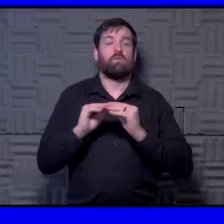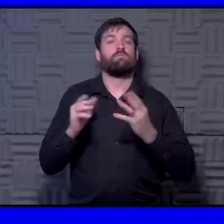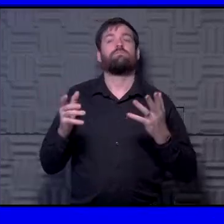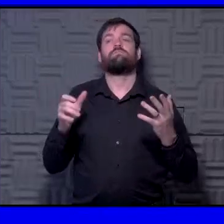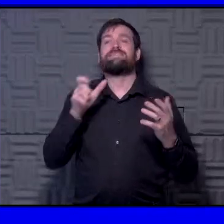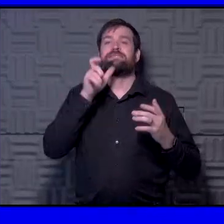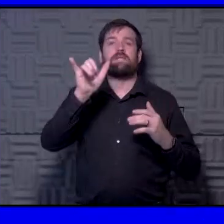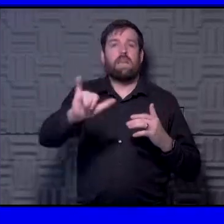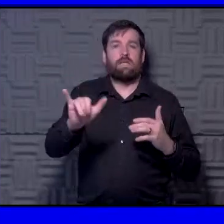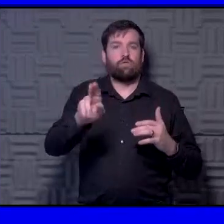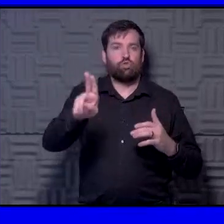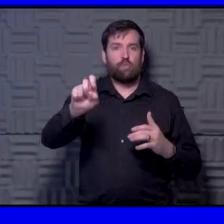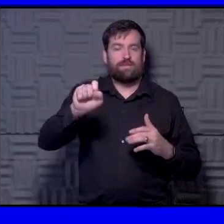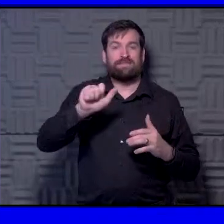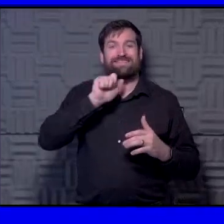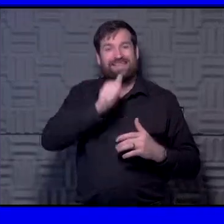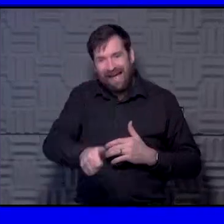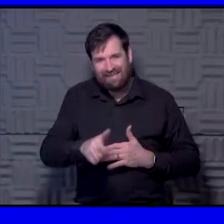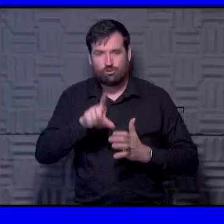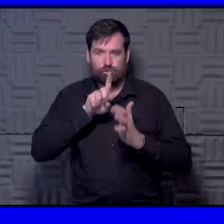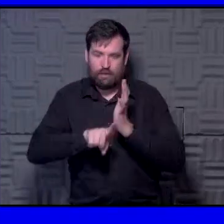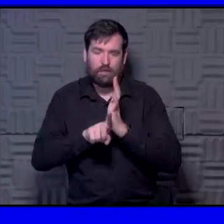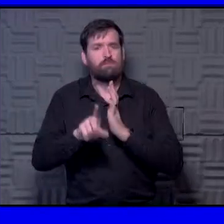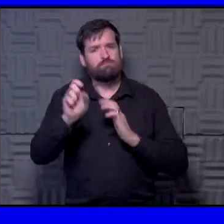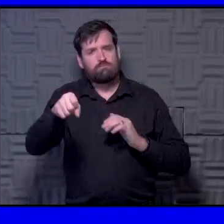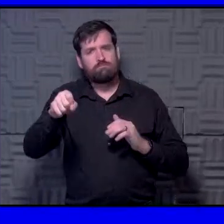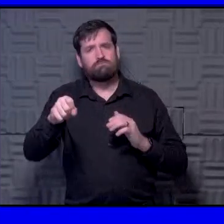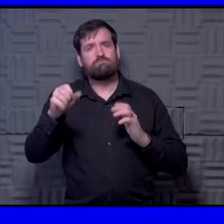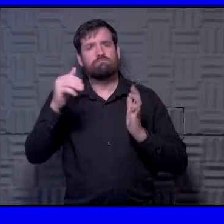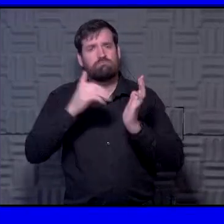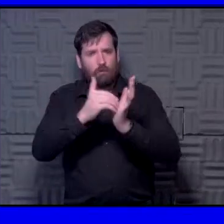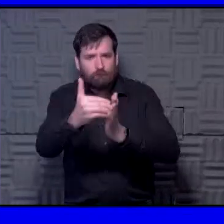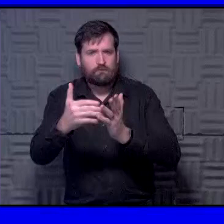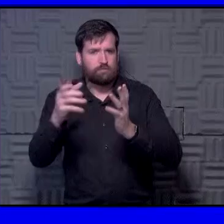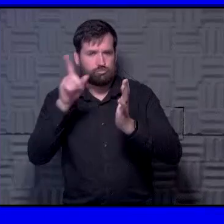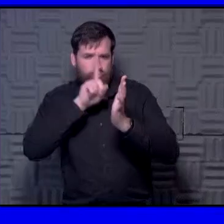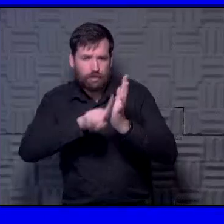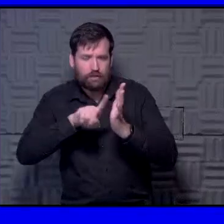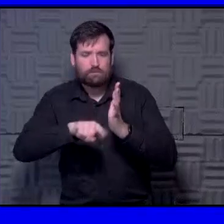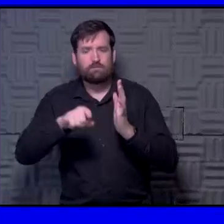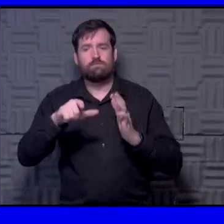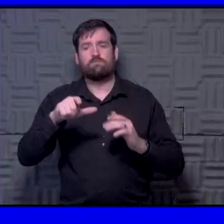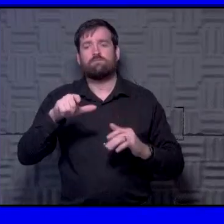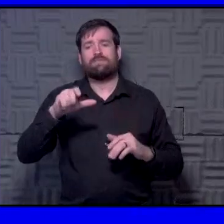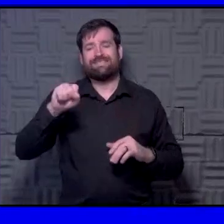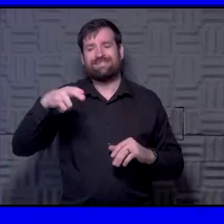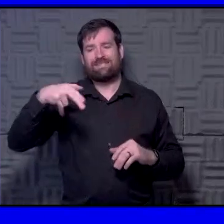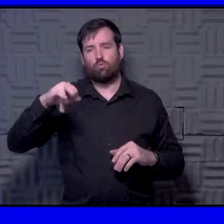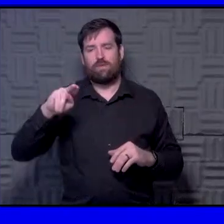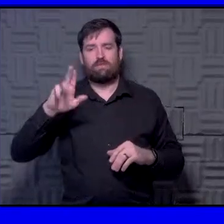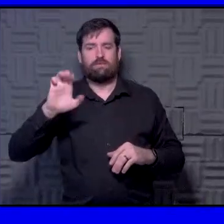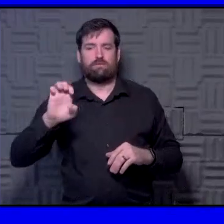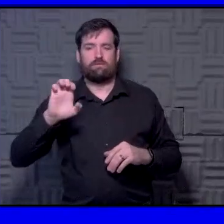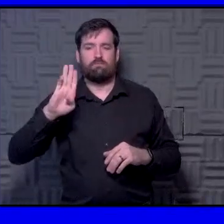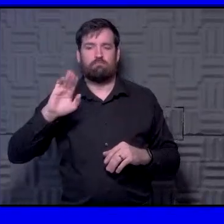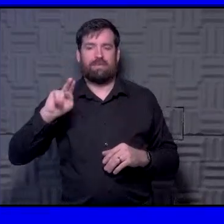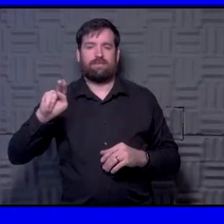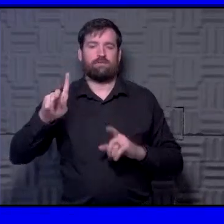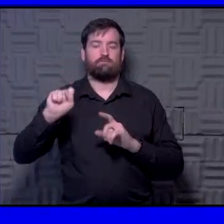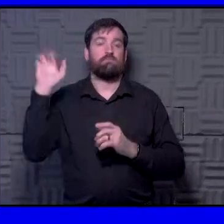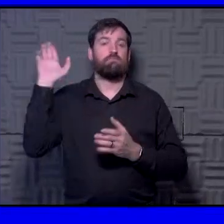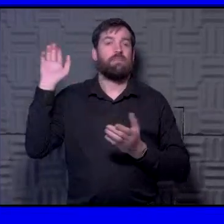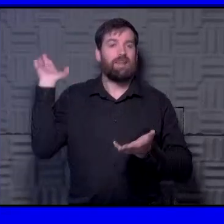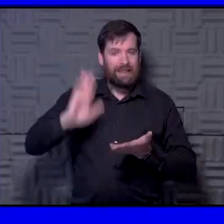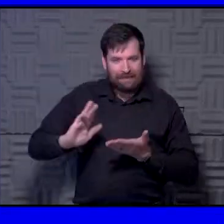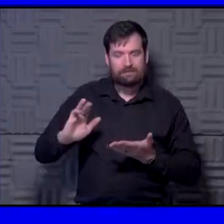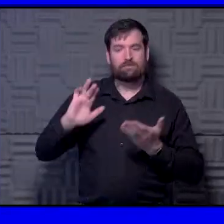like the United States is not sequencing. We are doing a lot of sequences. There is a lot of sequence banks. It's just maybe not as readily, especially